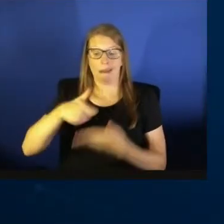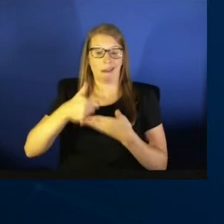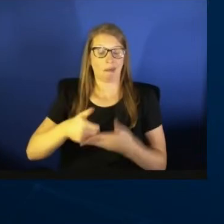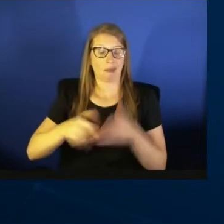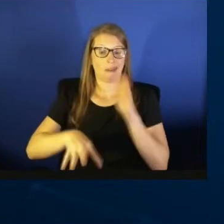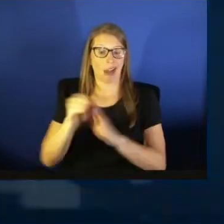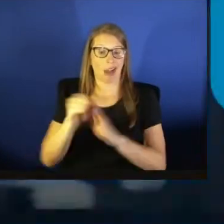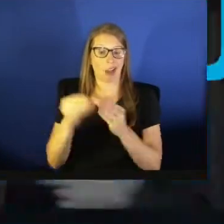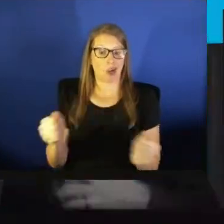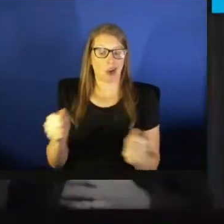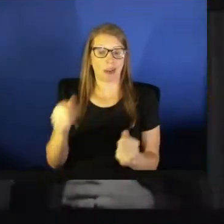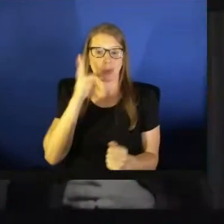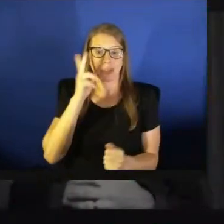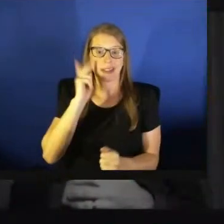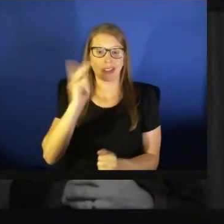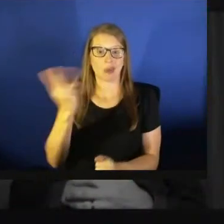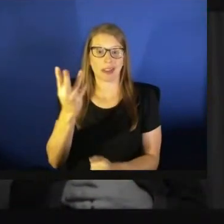8.